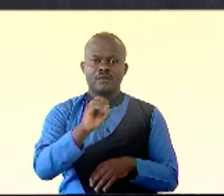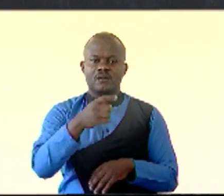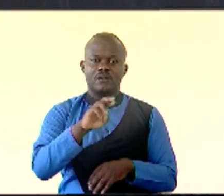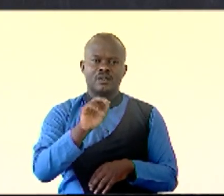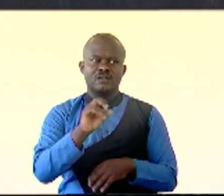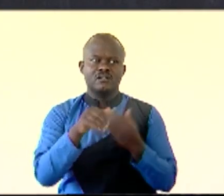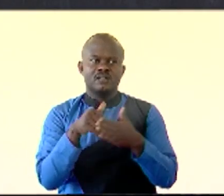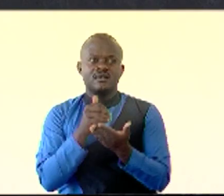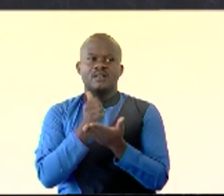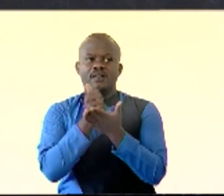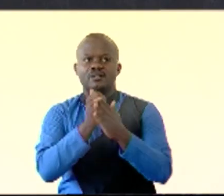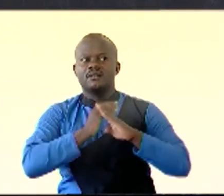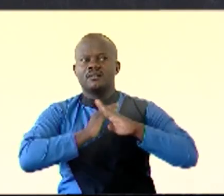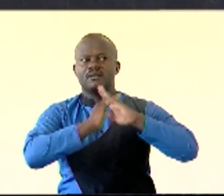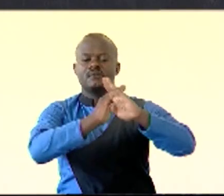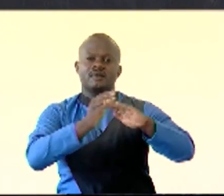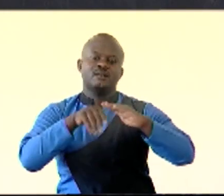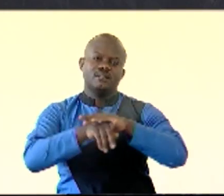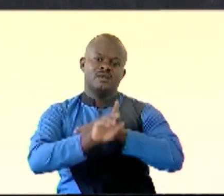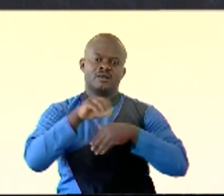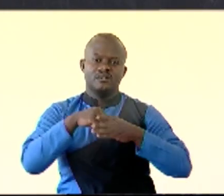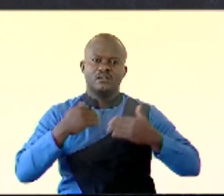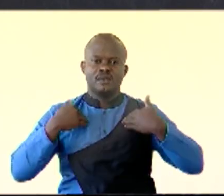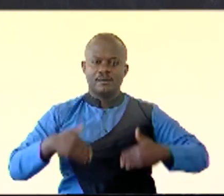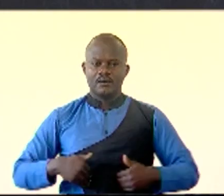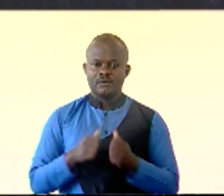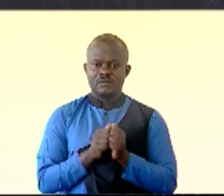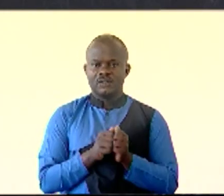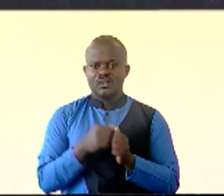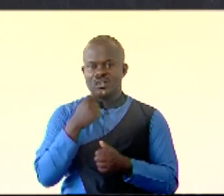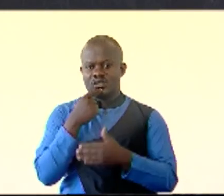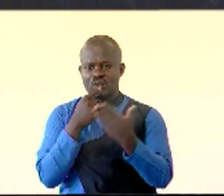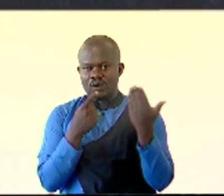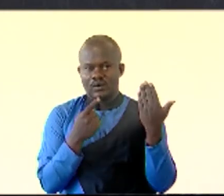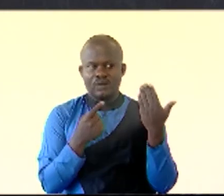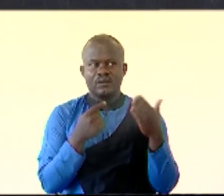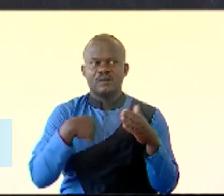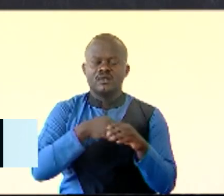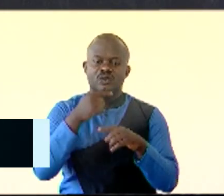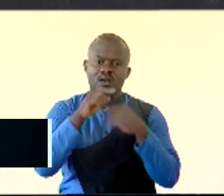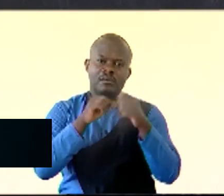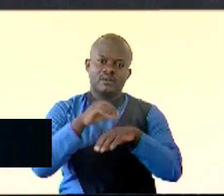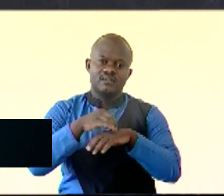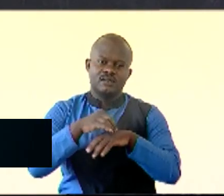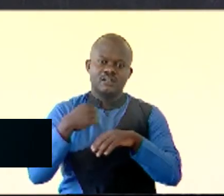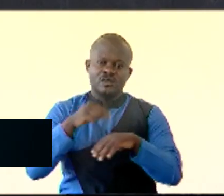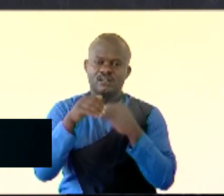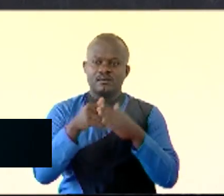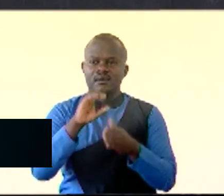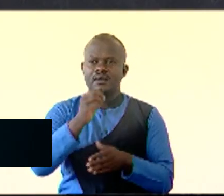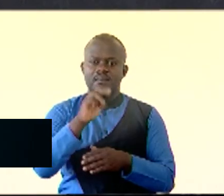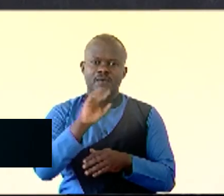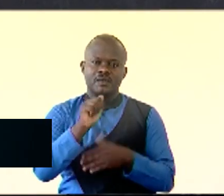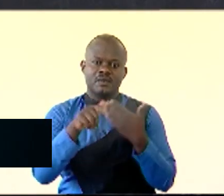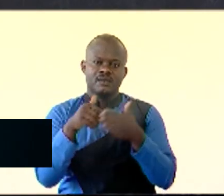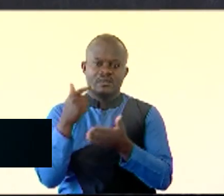hence preventing them from entering into the body. So let's talk about the skin. I talked about chemicals produced by the